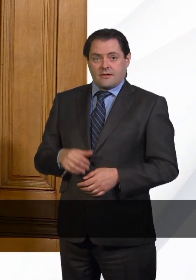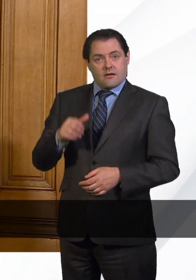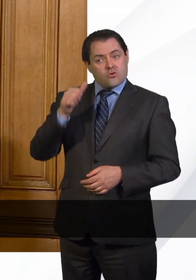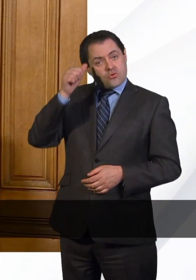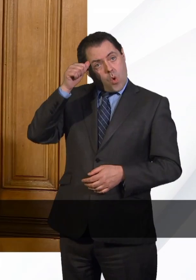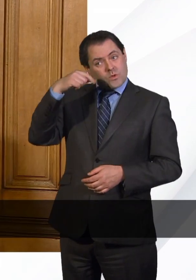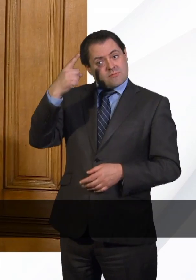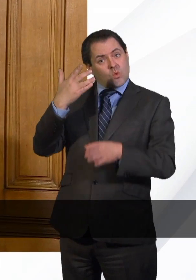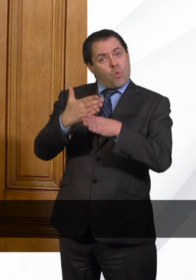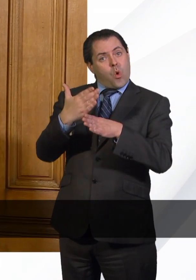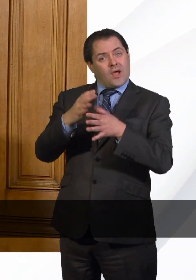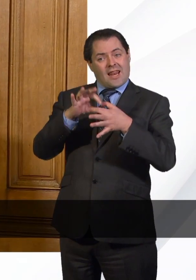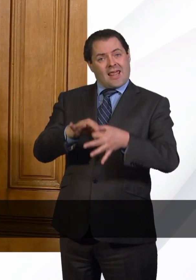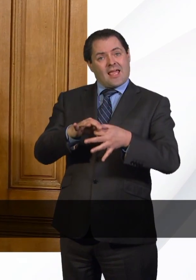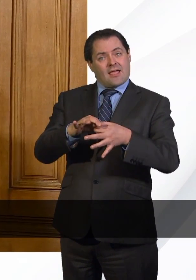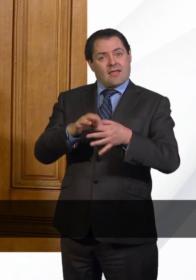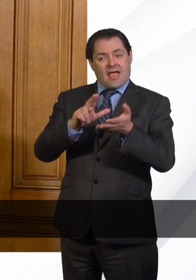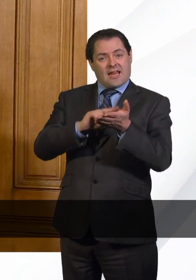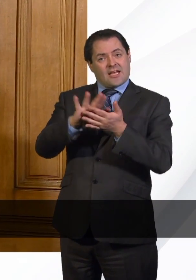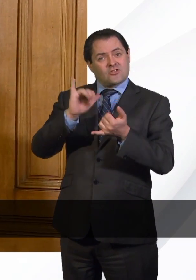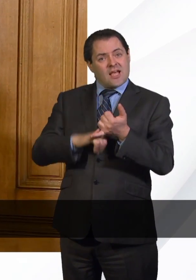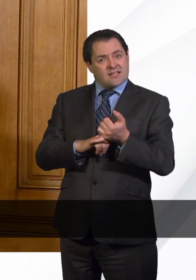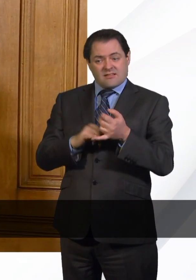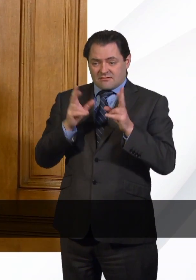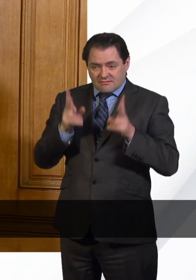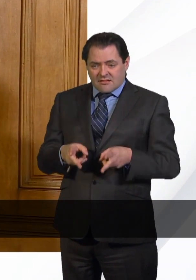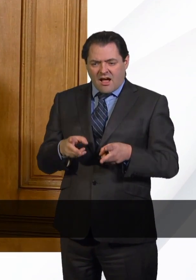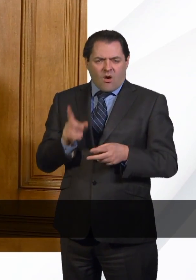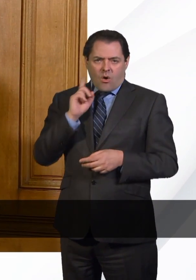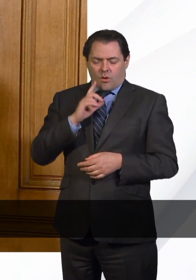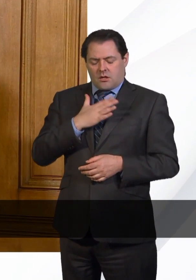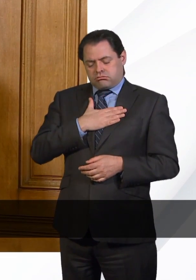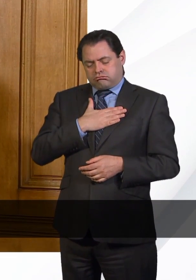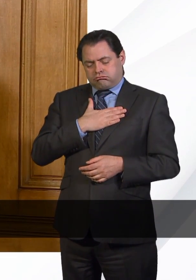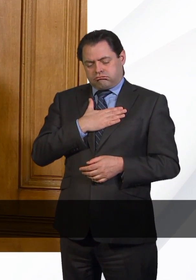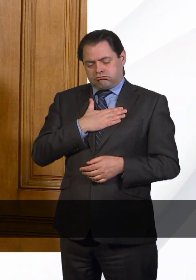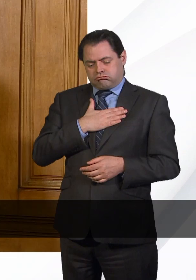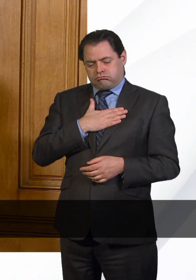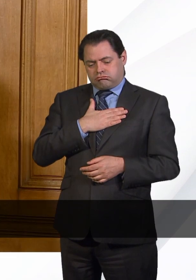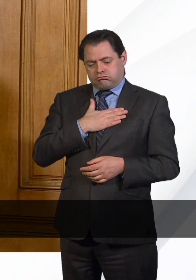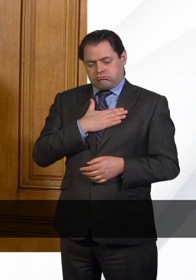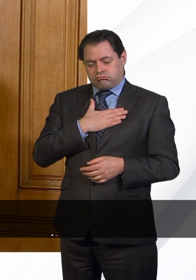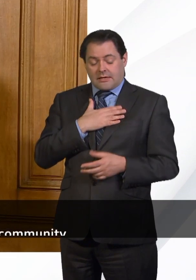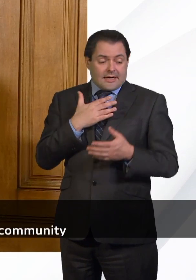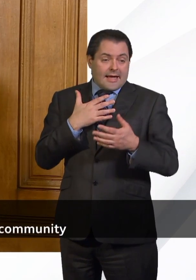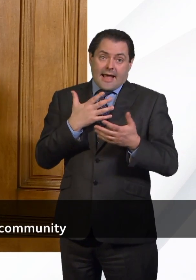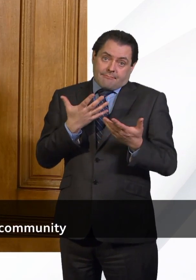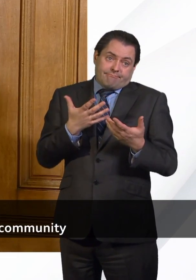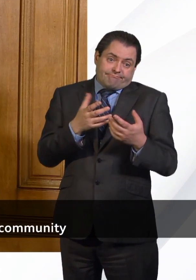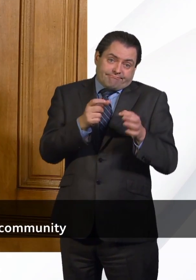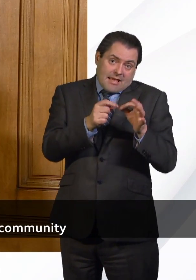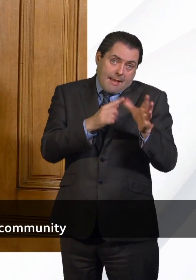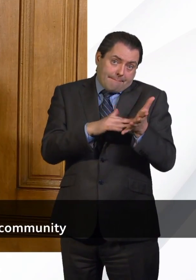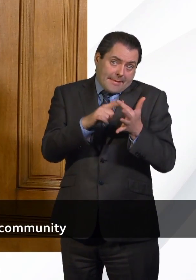death due to coronavirus, whether it's someone from a black and minority ethnic group